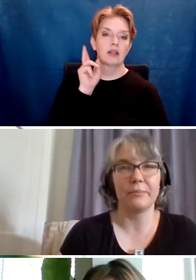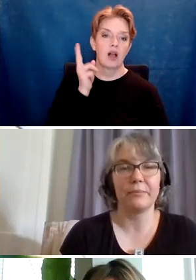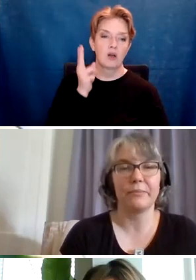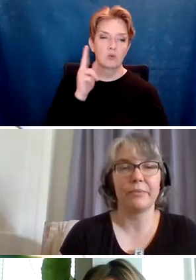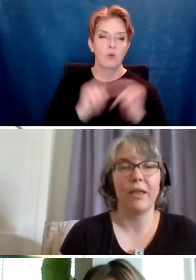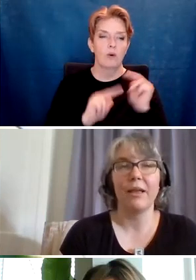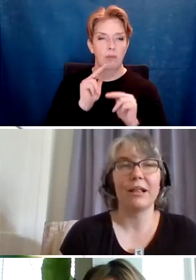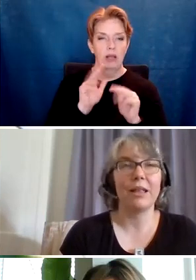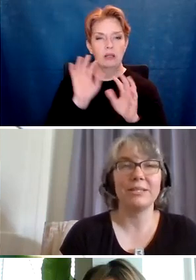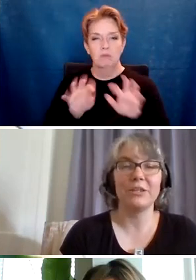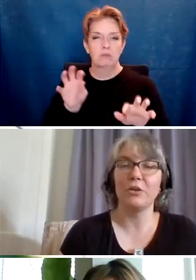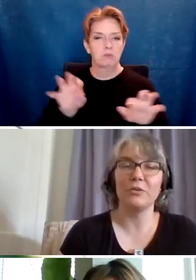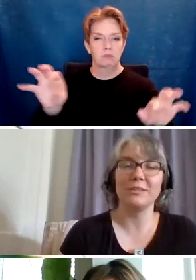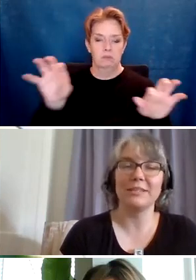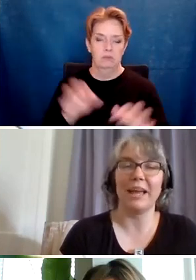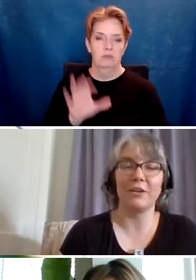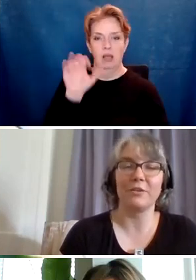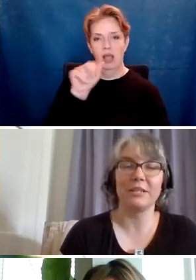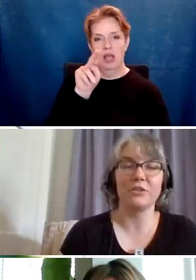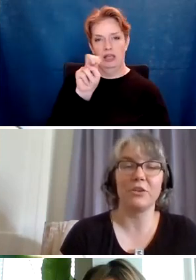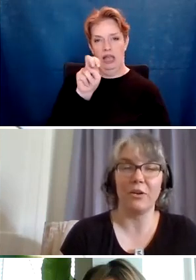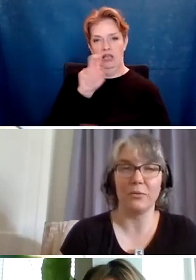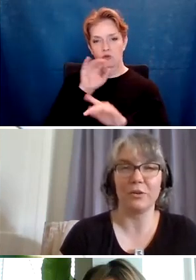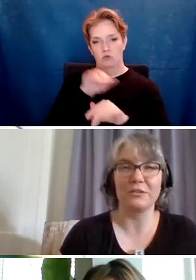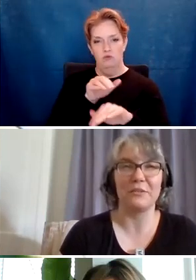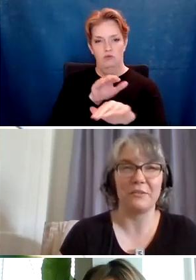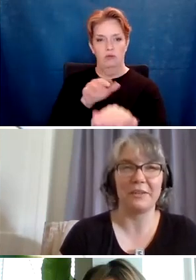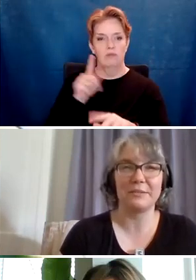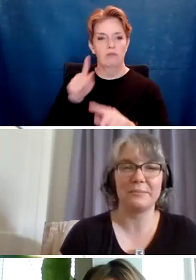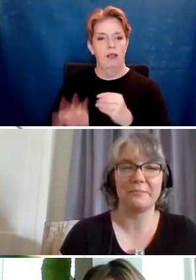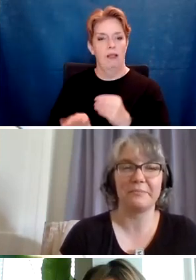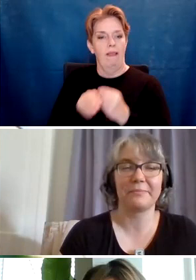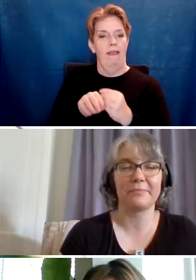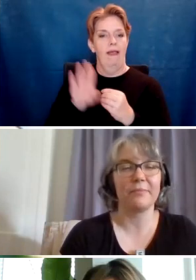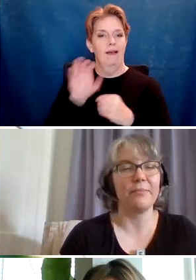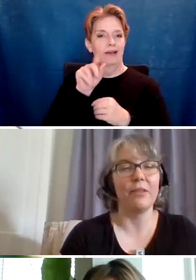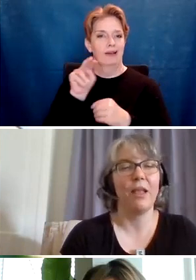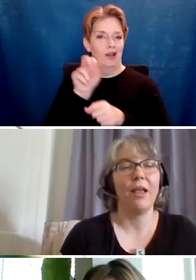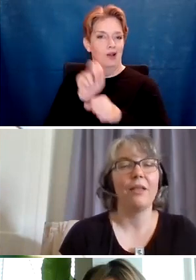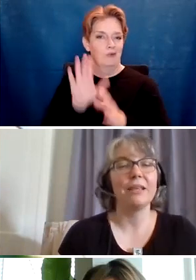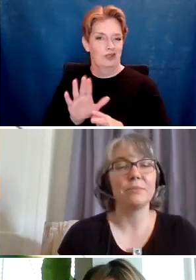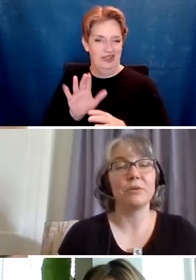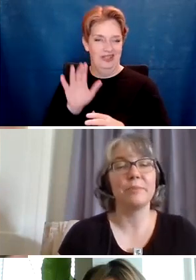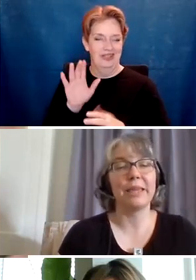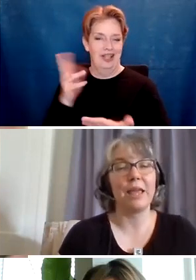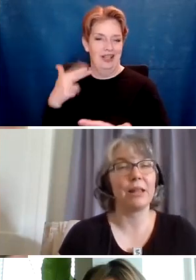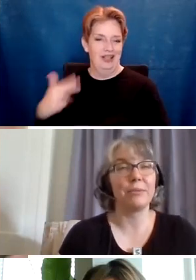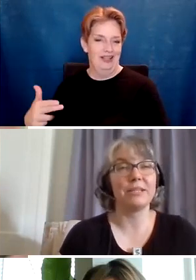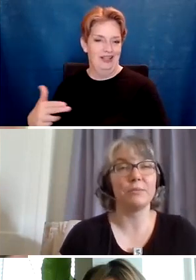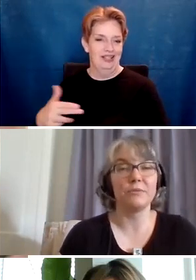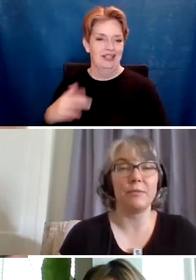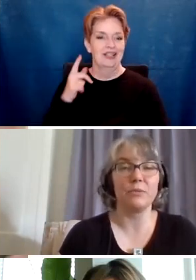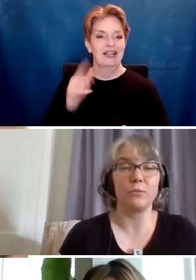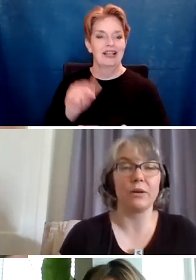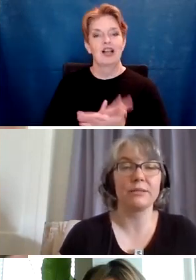landscape. Clementine couldn't resist adding her signature cotton workers to the fields. These murals became